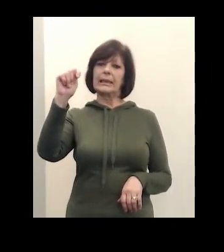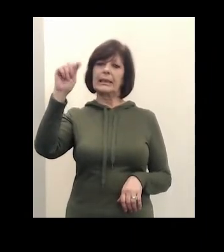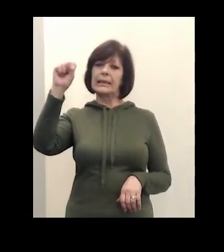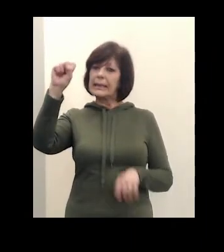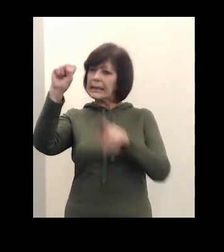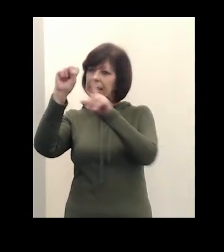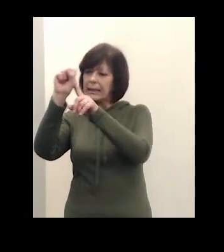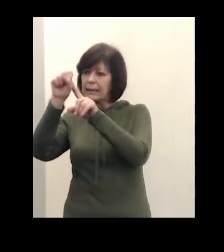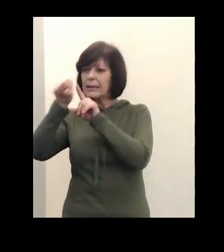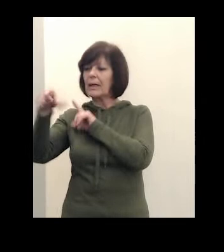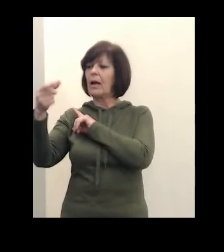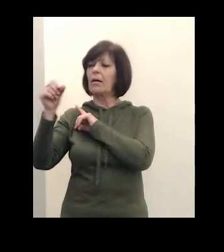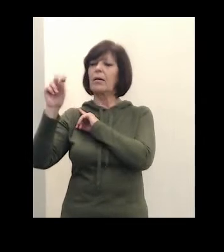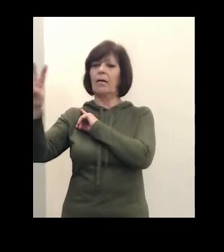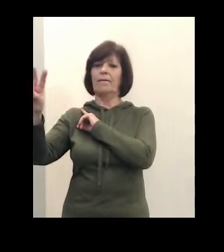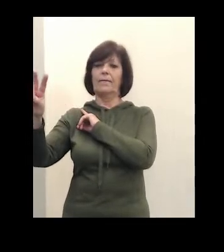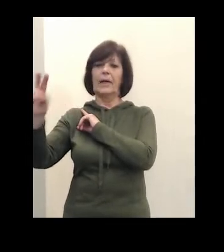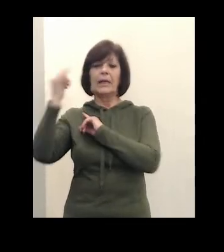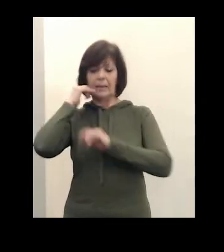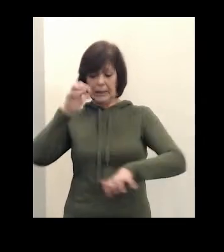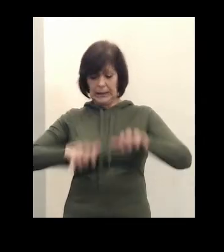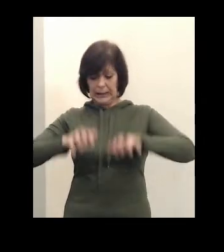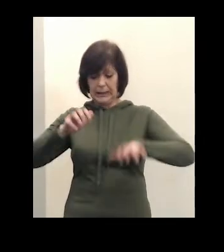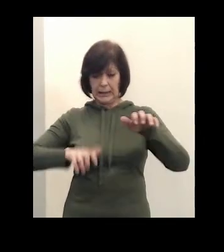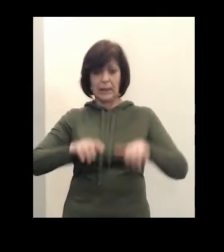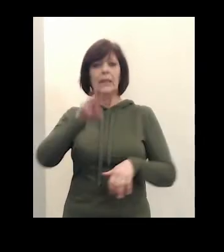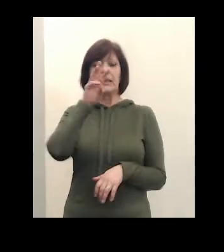https://www.covidtests.gov. So if you type in